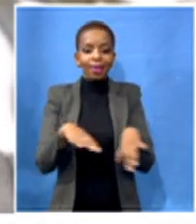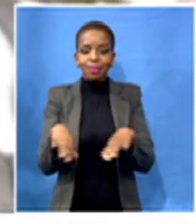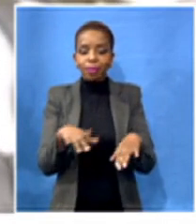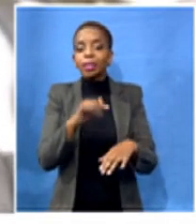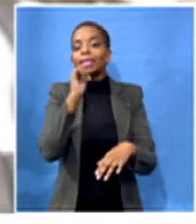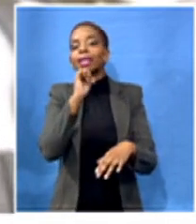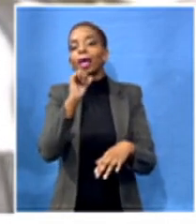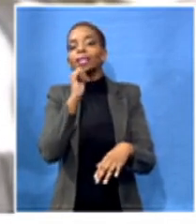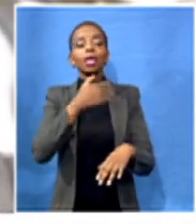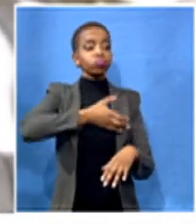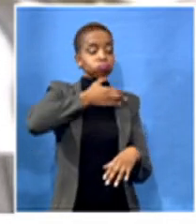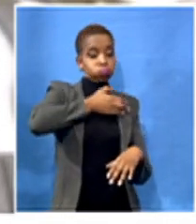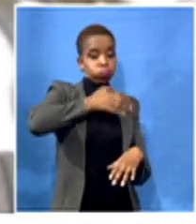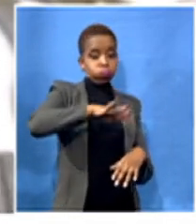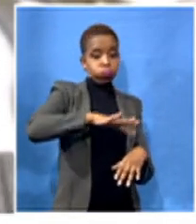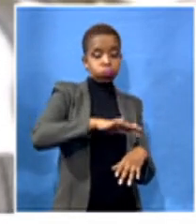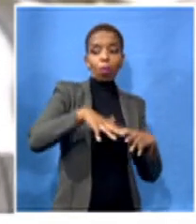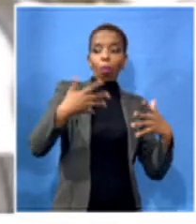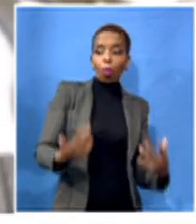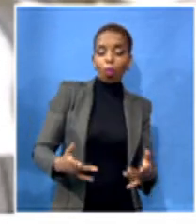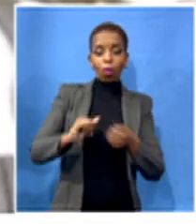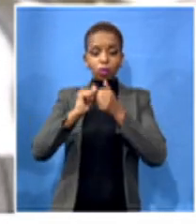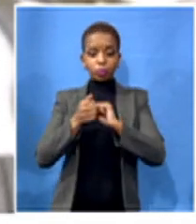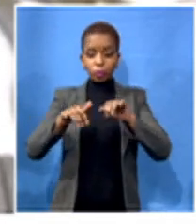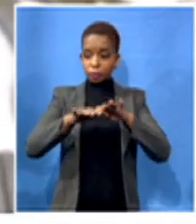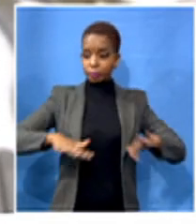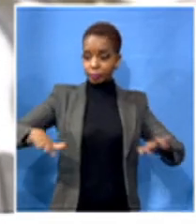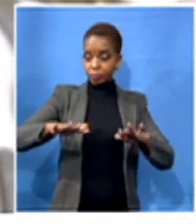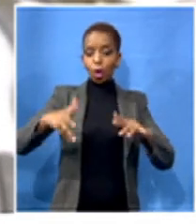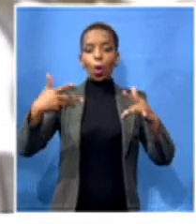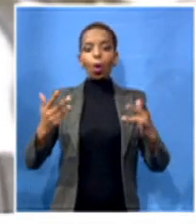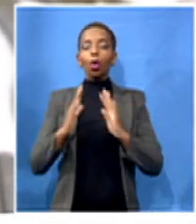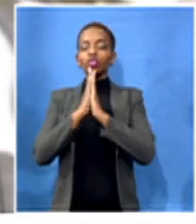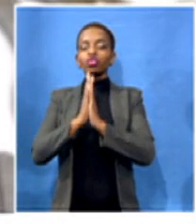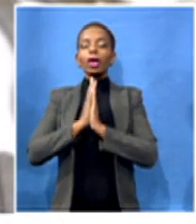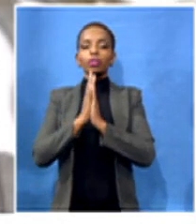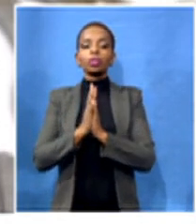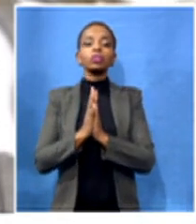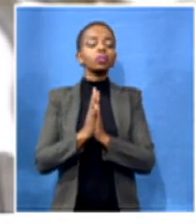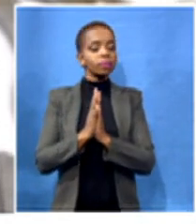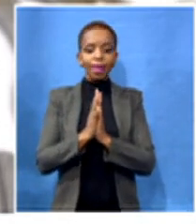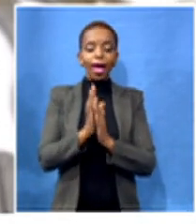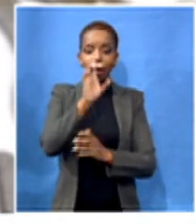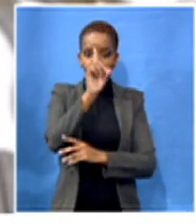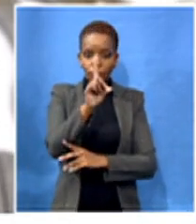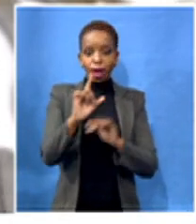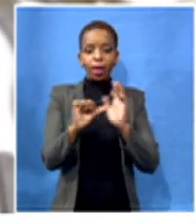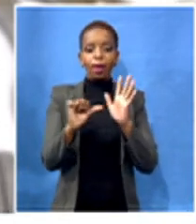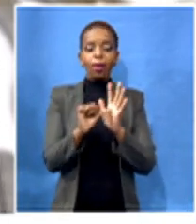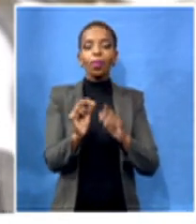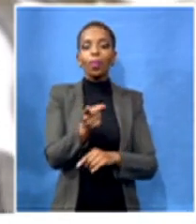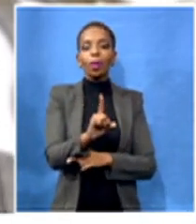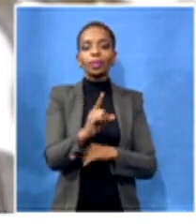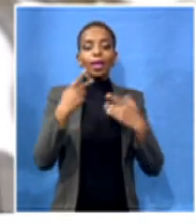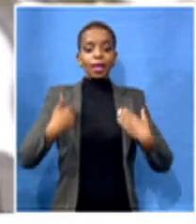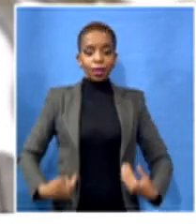in a bottle store or wherever it may be, in a sports facility or a church facility, the only issue that you've got to guard against is